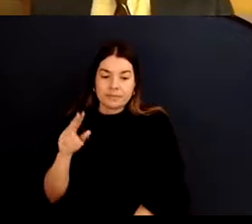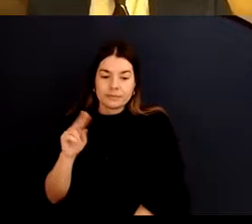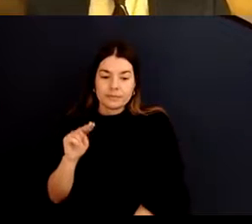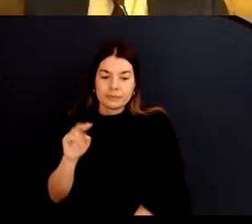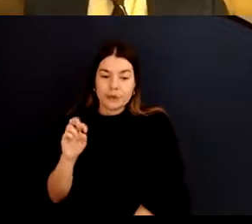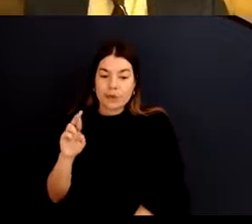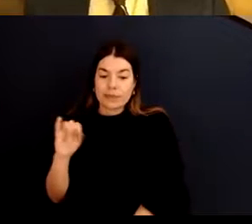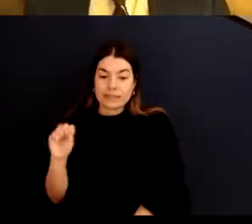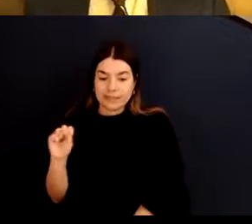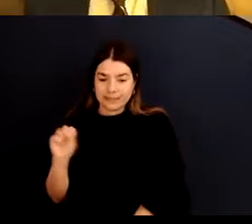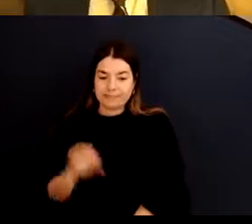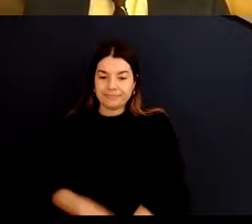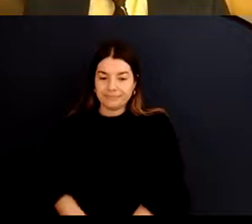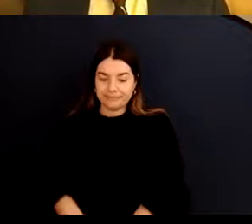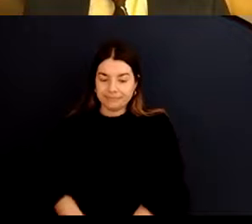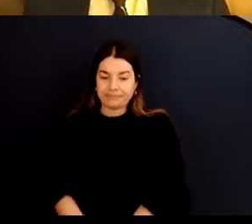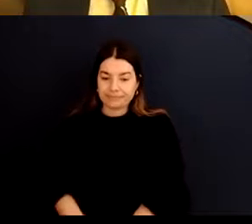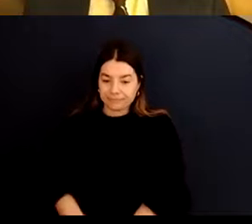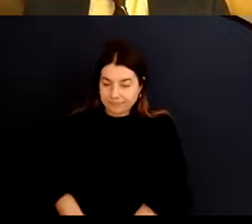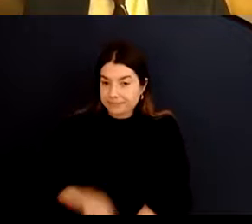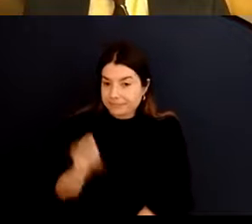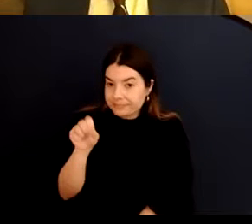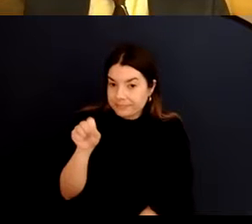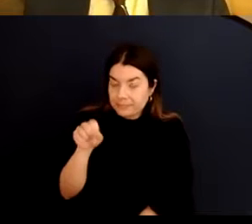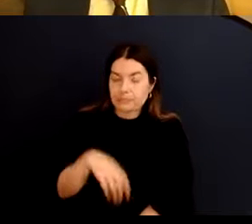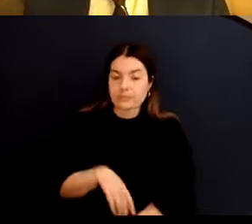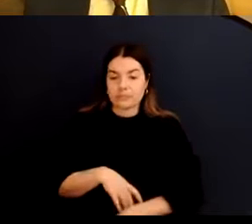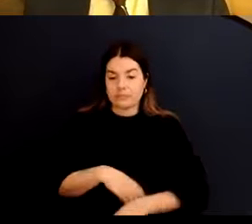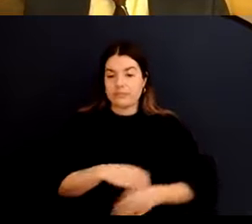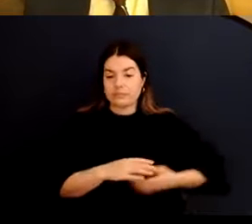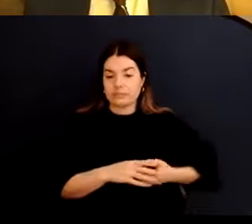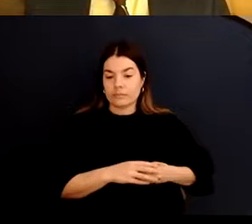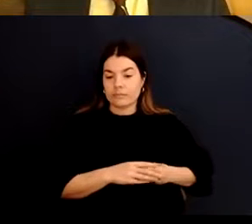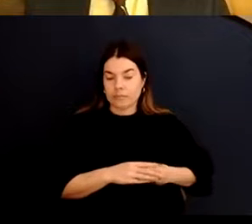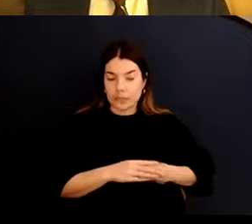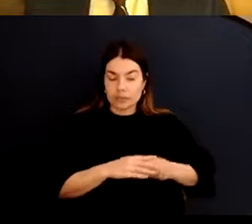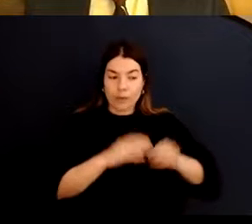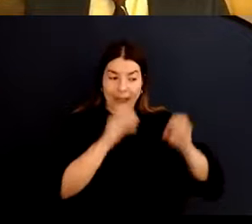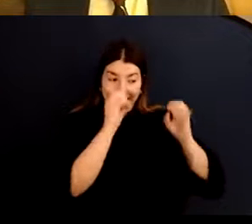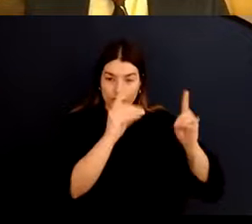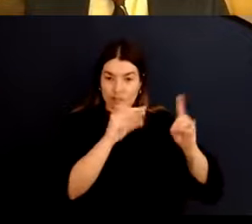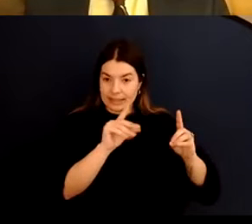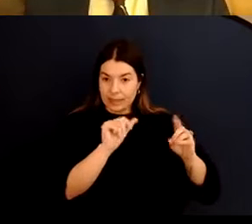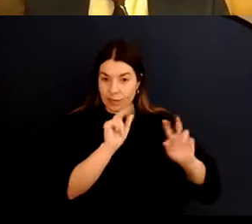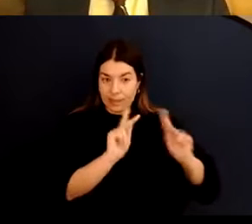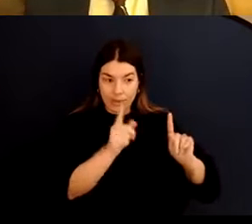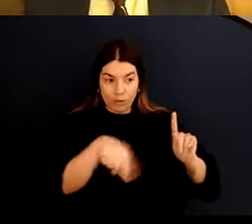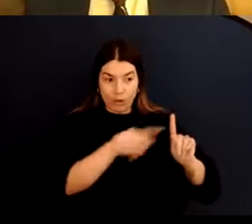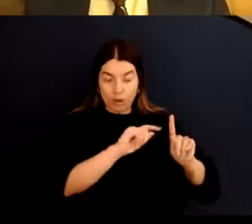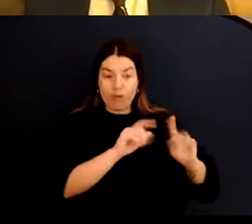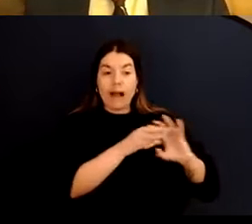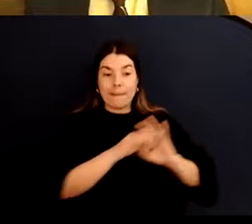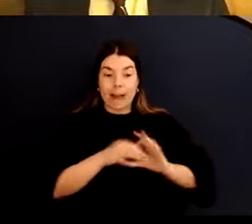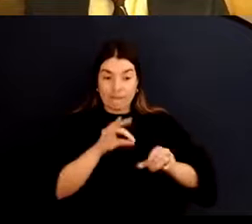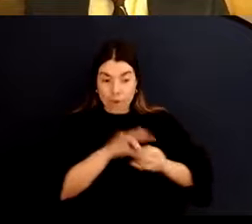Darden. Yes, ma'am. So what is being done to educate the disabled population about voting? I'm assuming this is coming from the